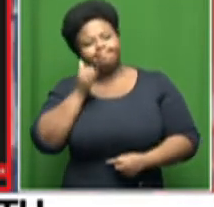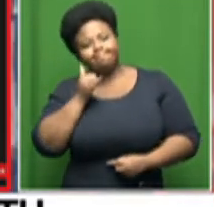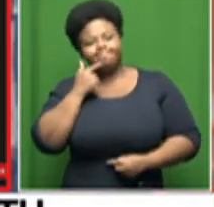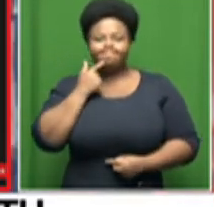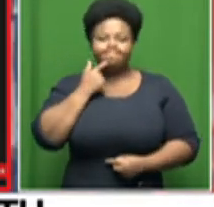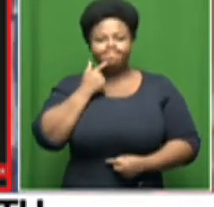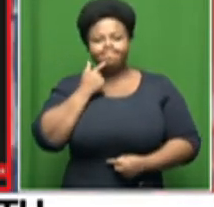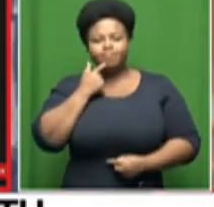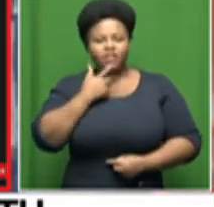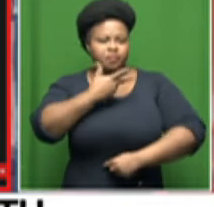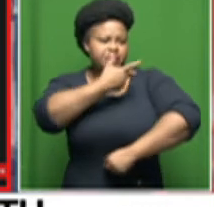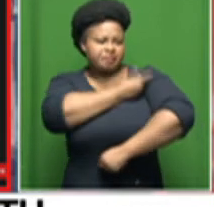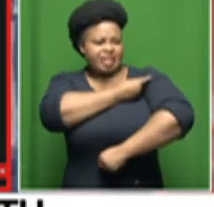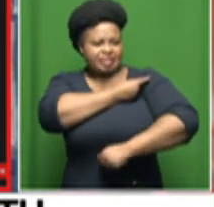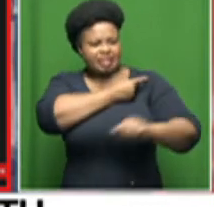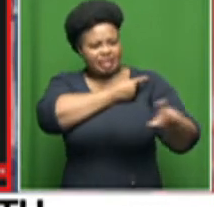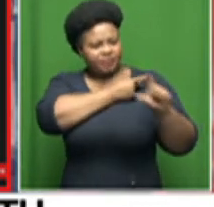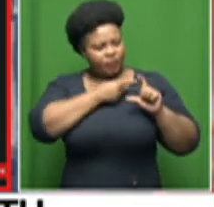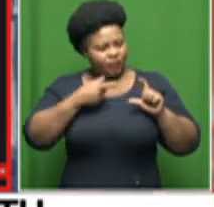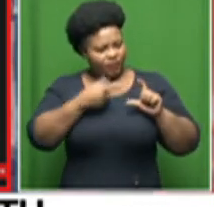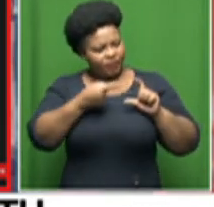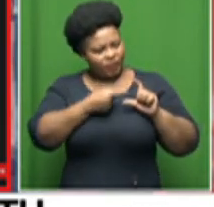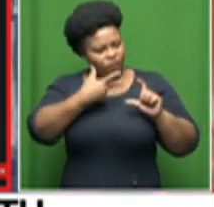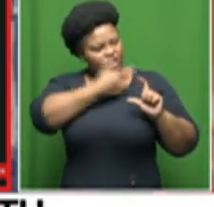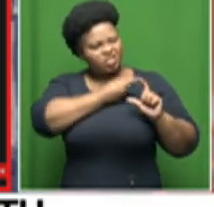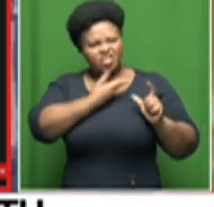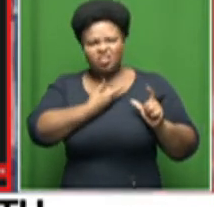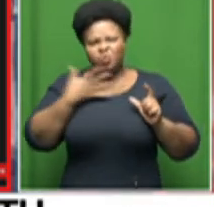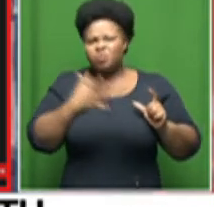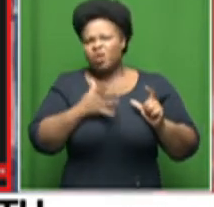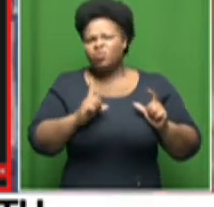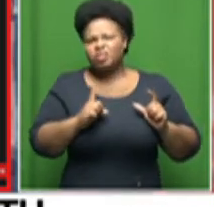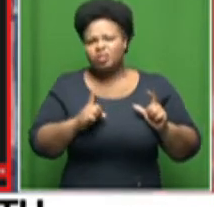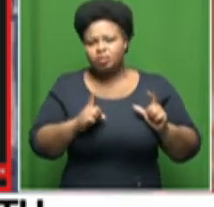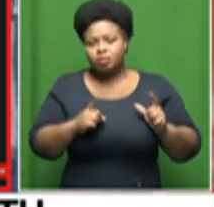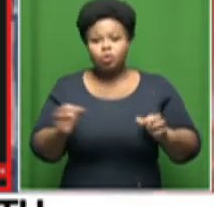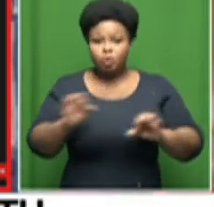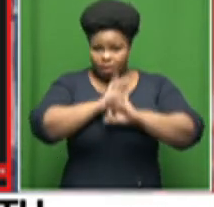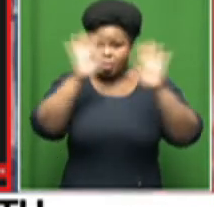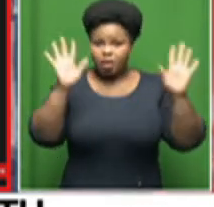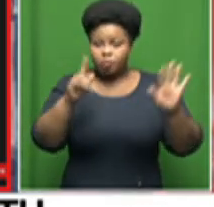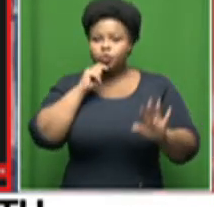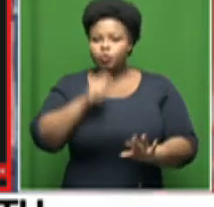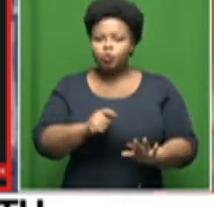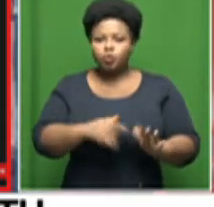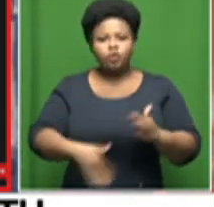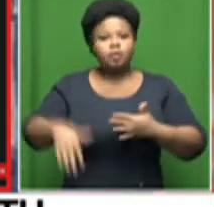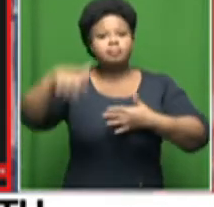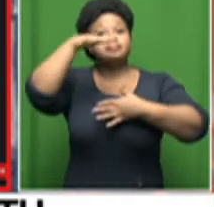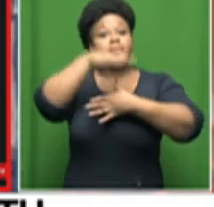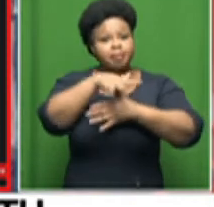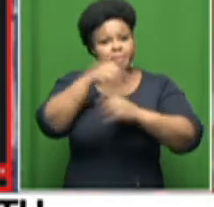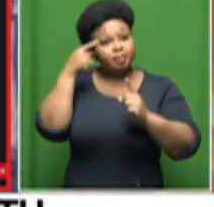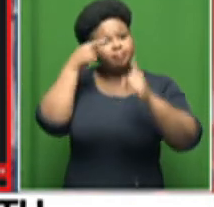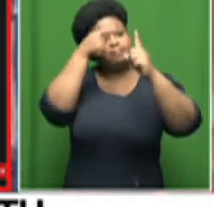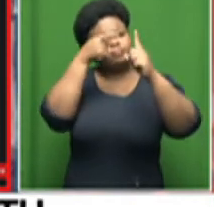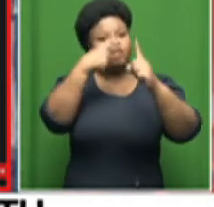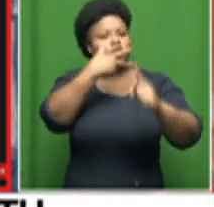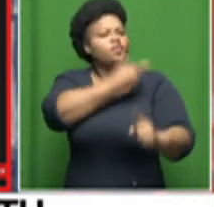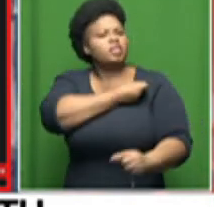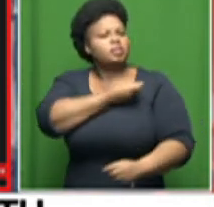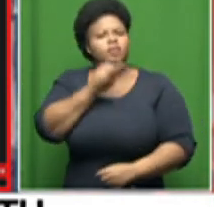from a vaccine? And we can really look at it from a couple of levels. Clearly, the kind of prime aim, the prime goal